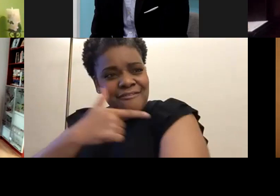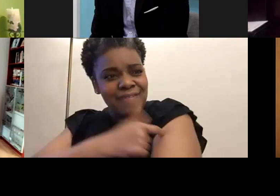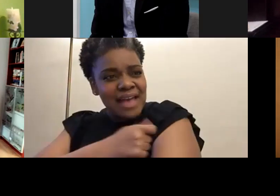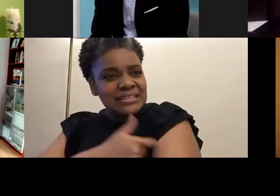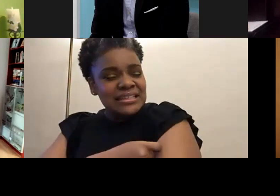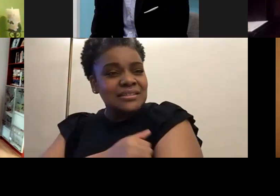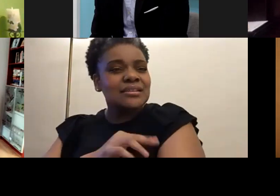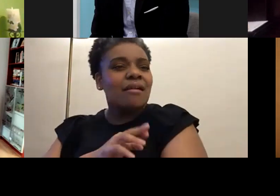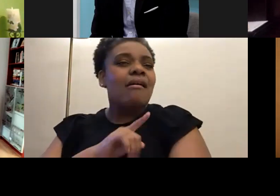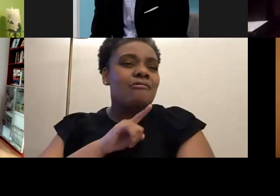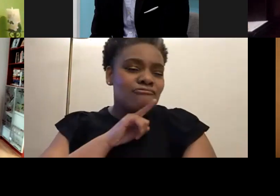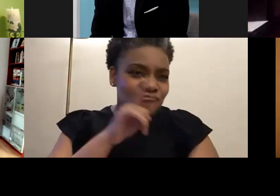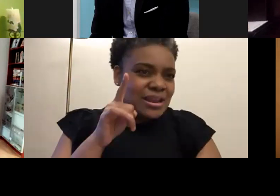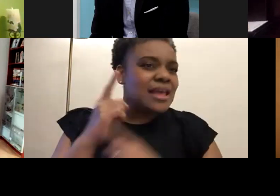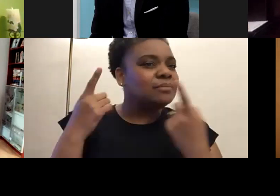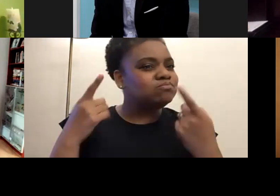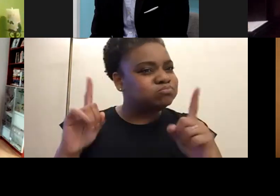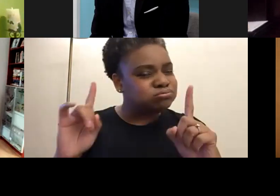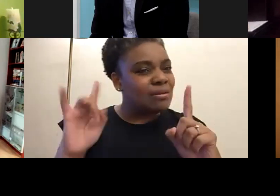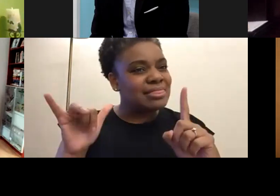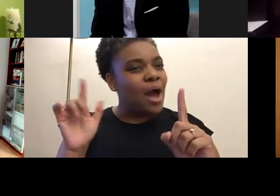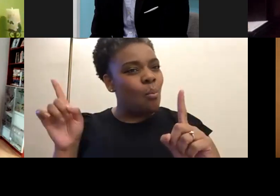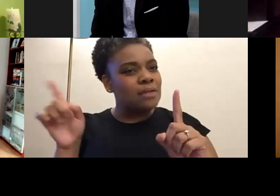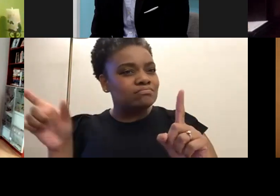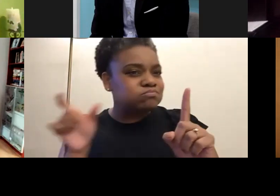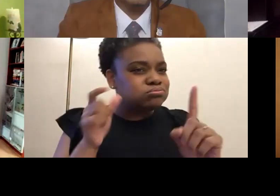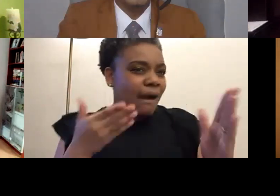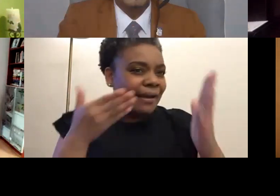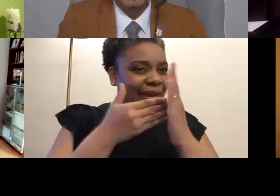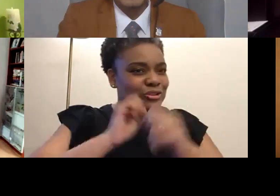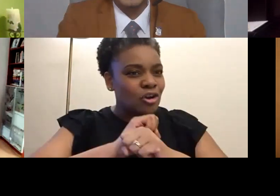that includes the ones that are directed towards COVID.